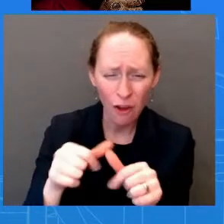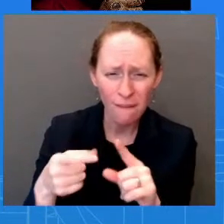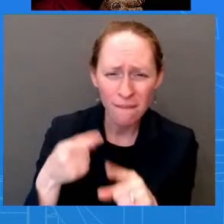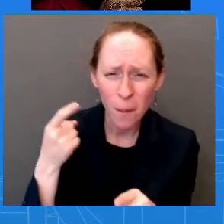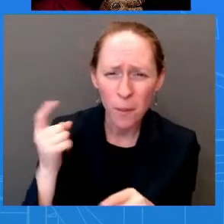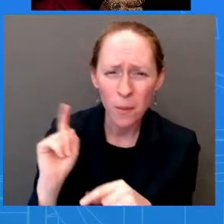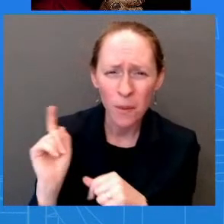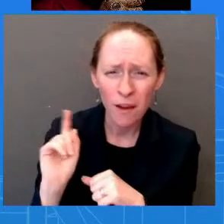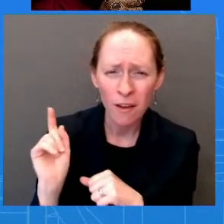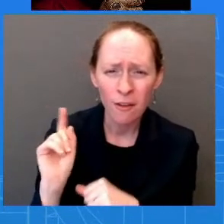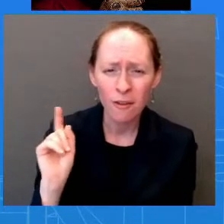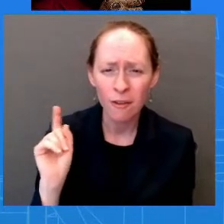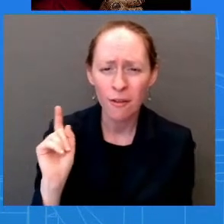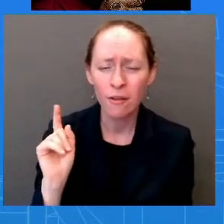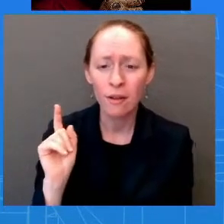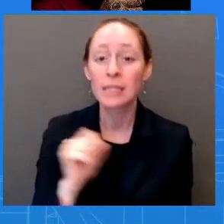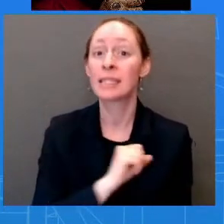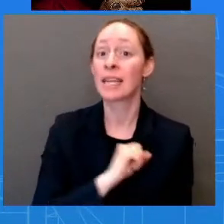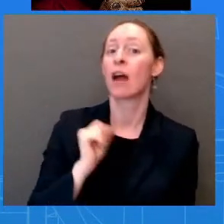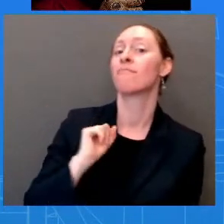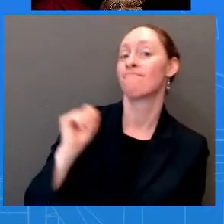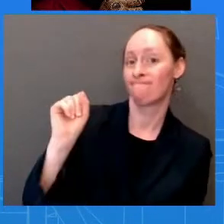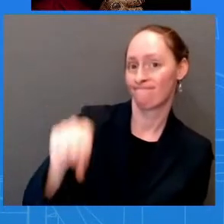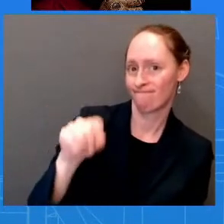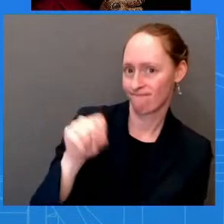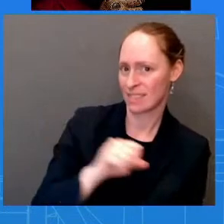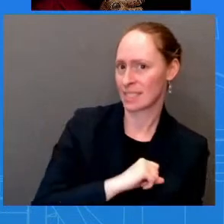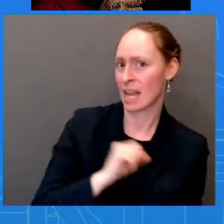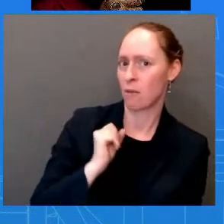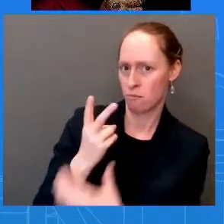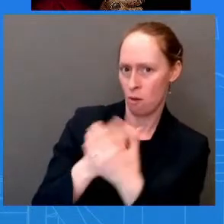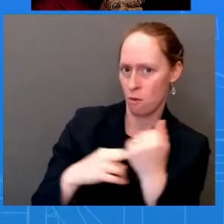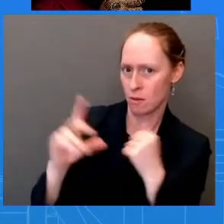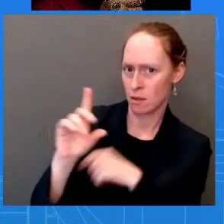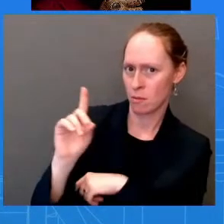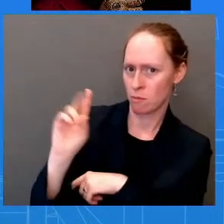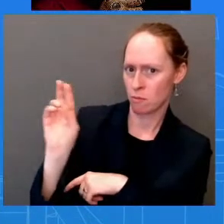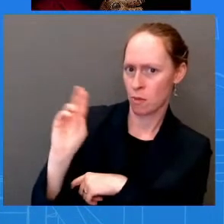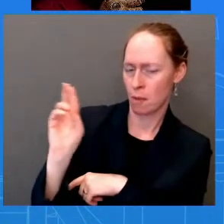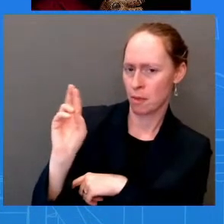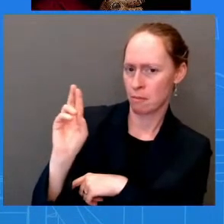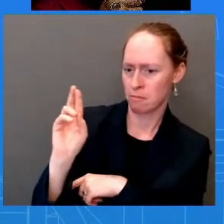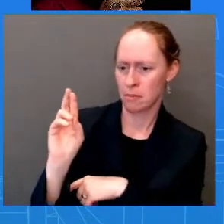They're urging him to reconsider this decision. I would have to look at this letter and talk to the National